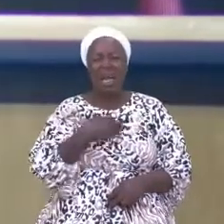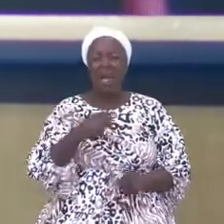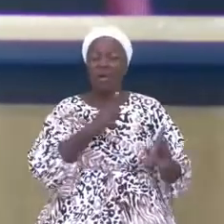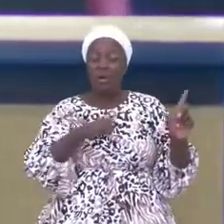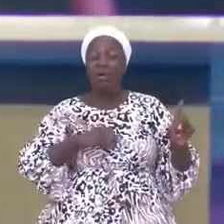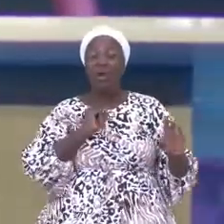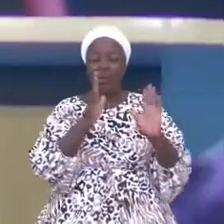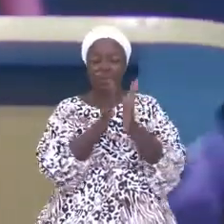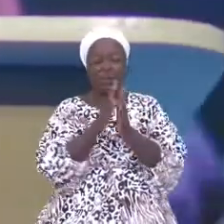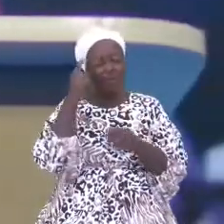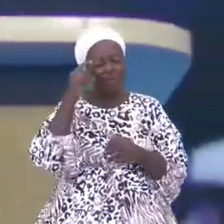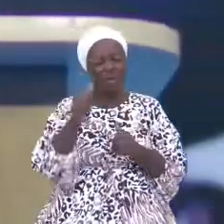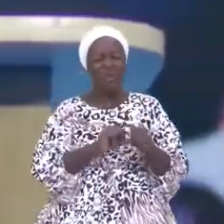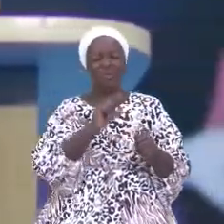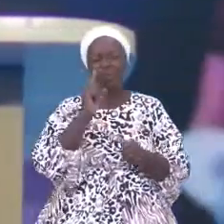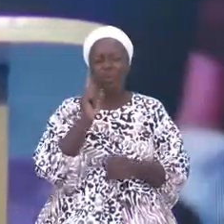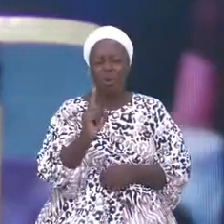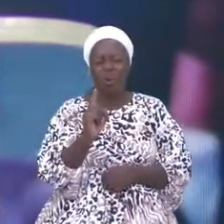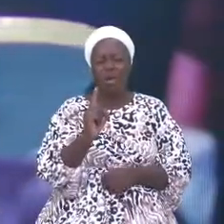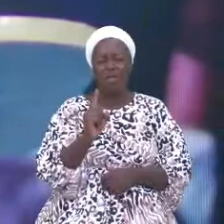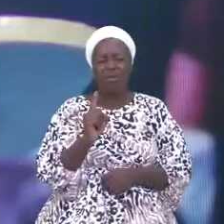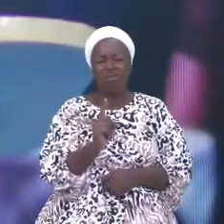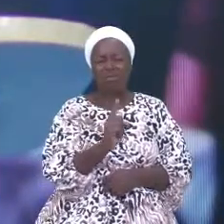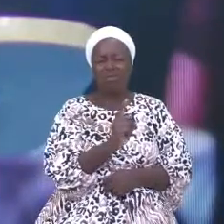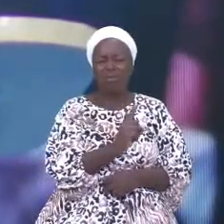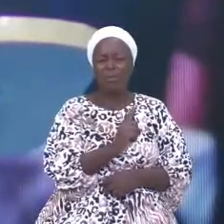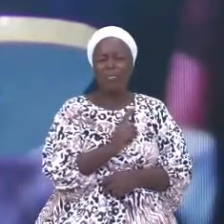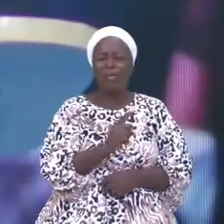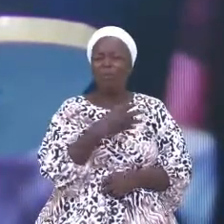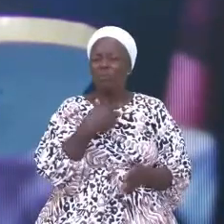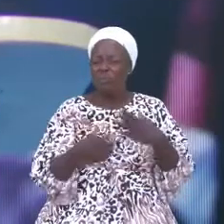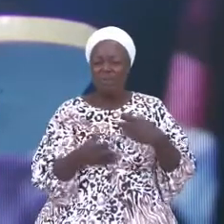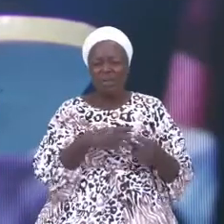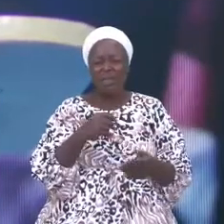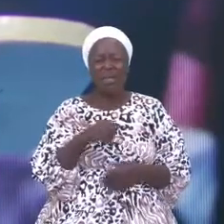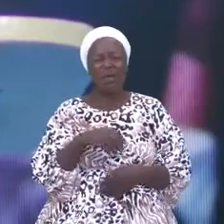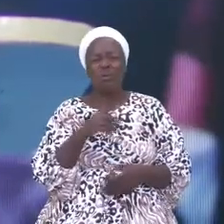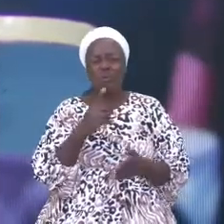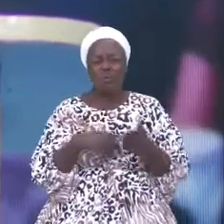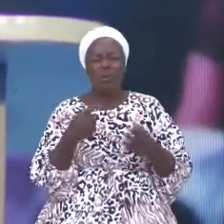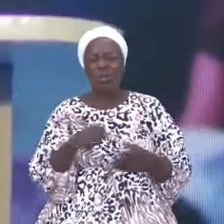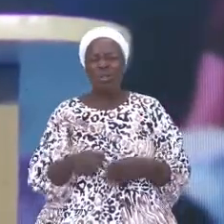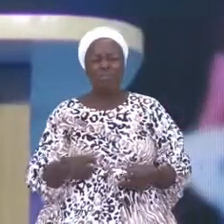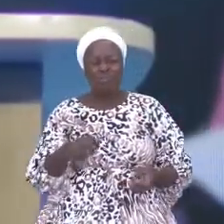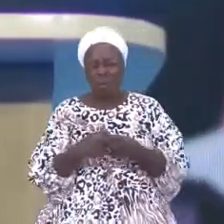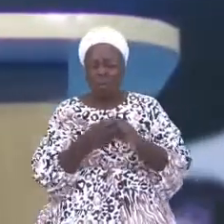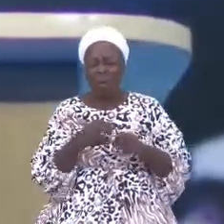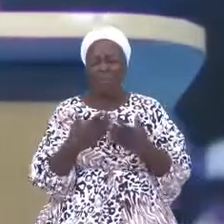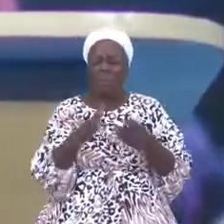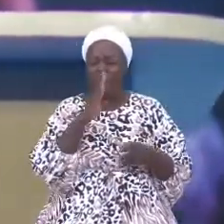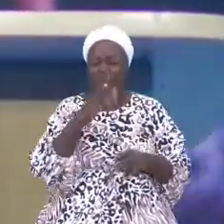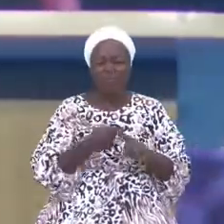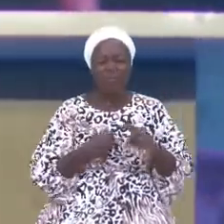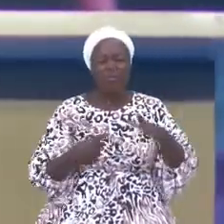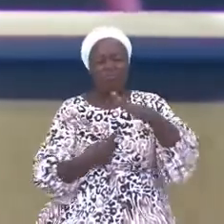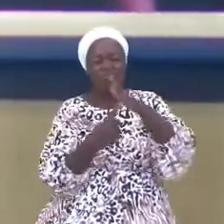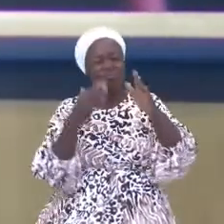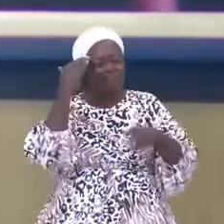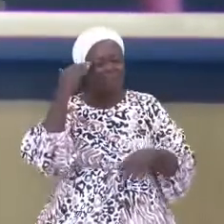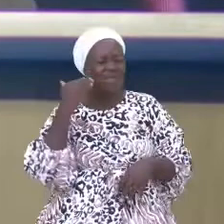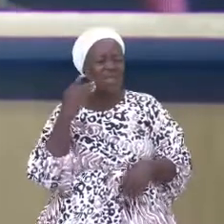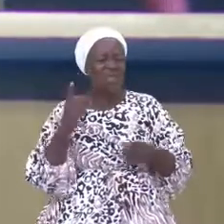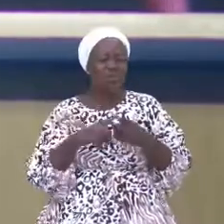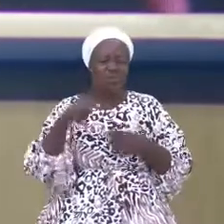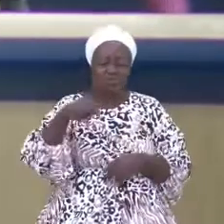for everyone, whatever the challenge may be, from the top of the head to the tip of the